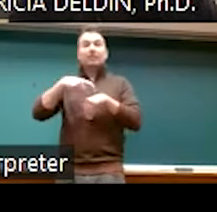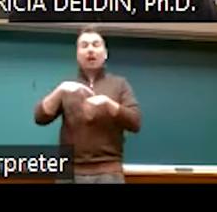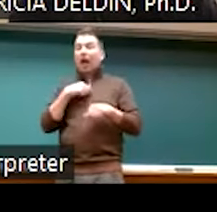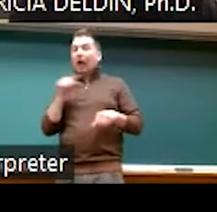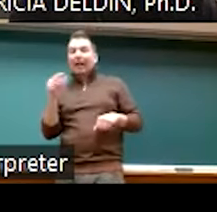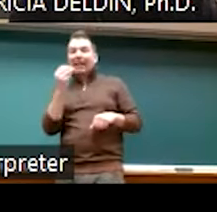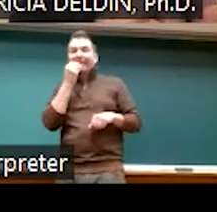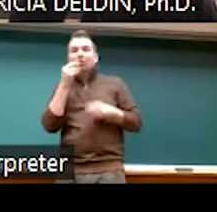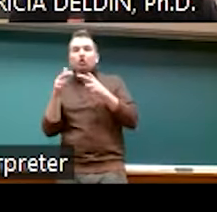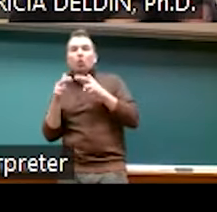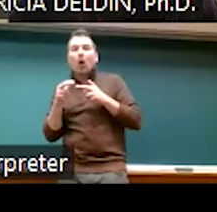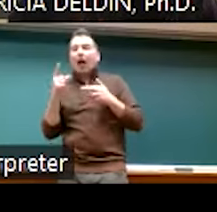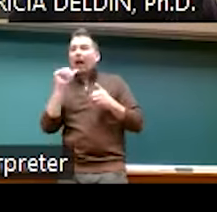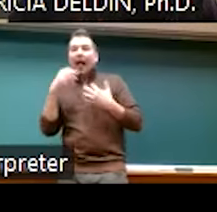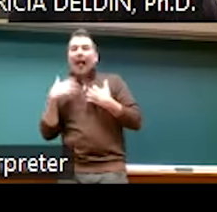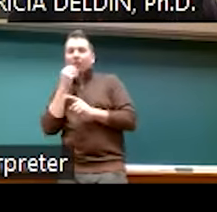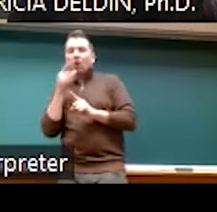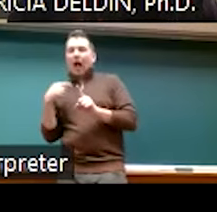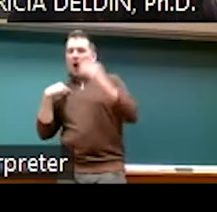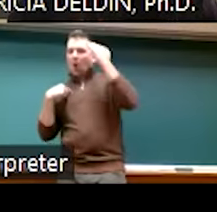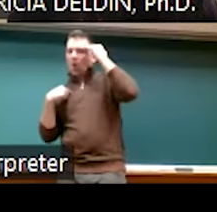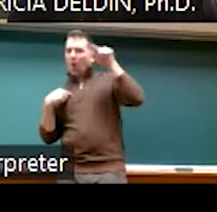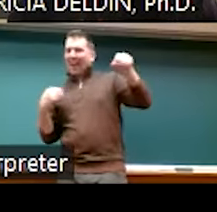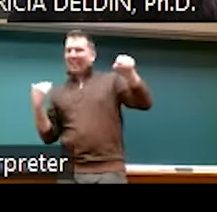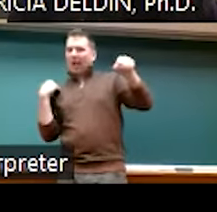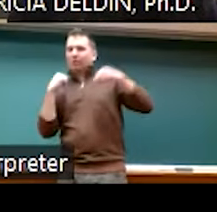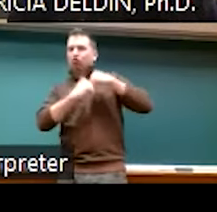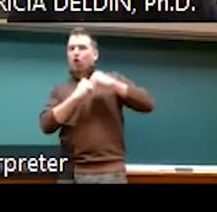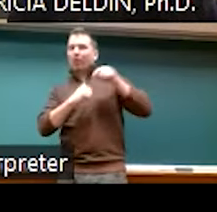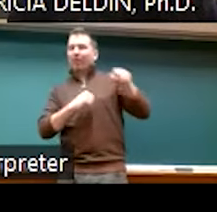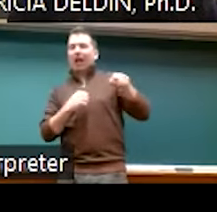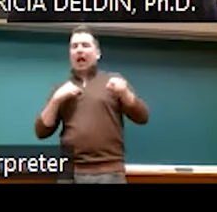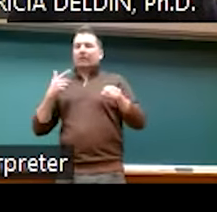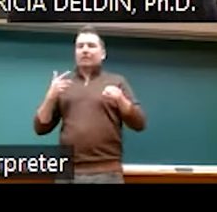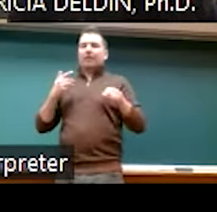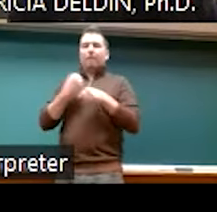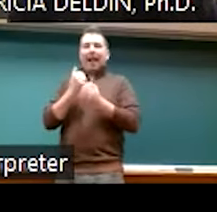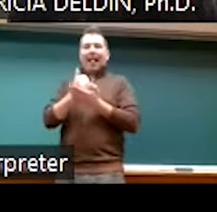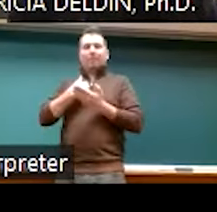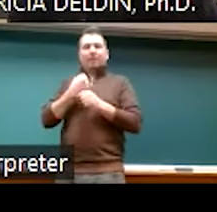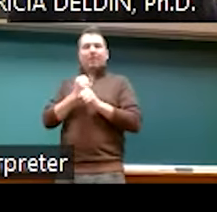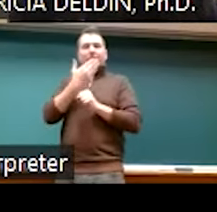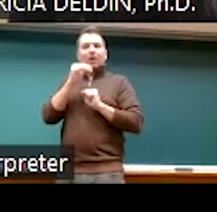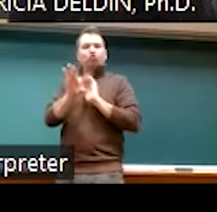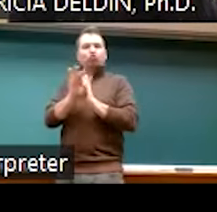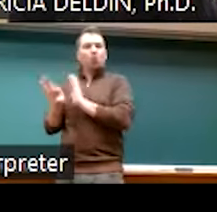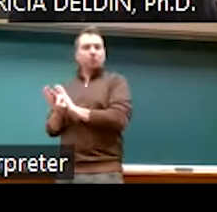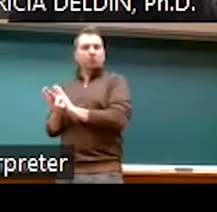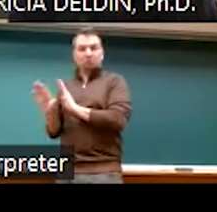it to you about this eating less or moving more. And in our meetings, what we do is we